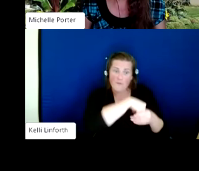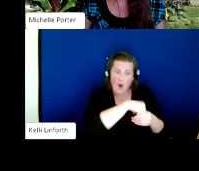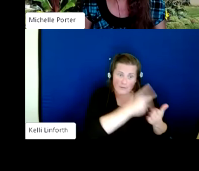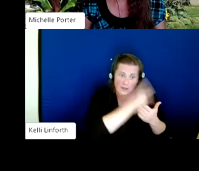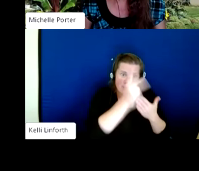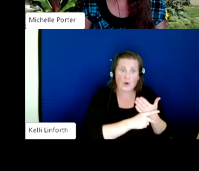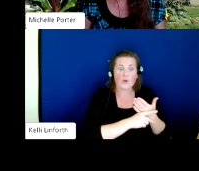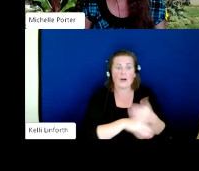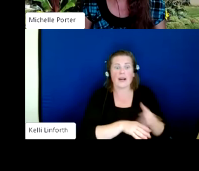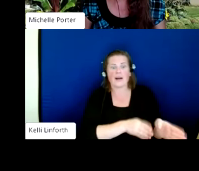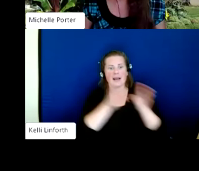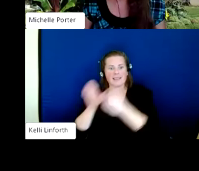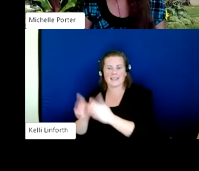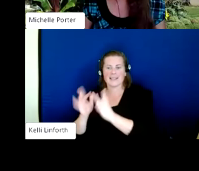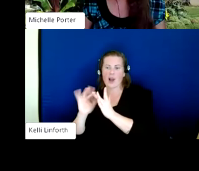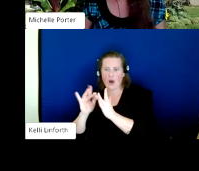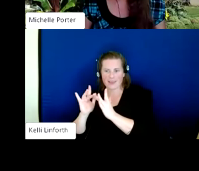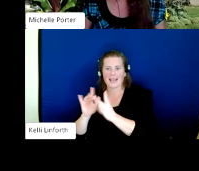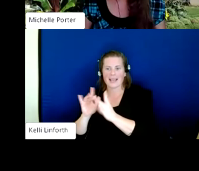online on-demand program.